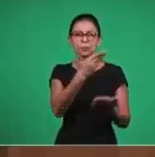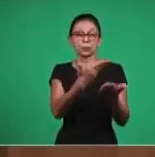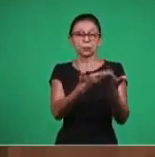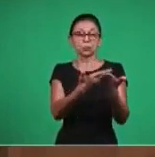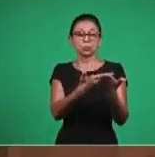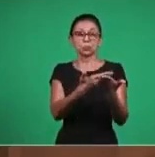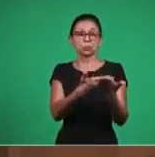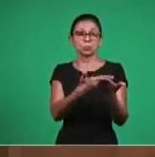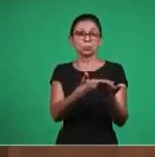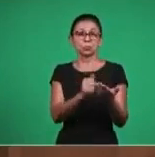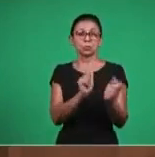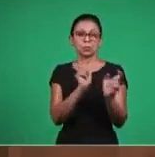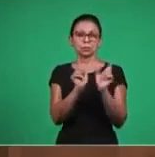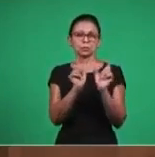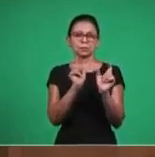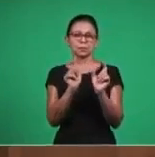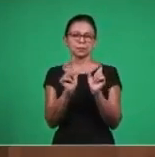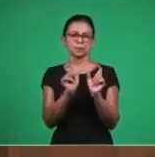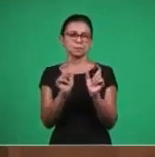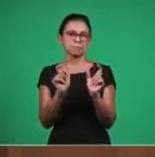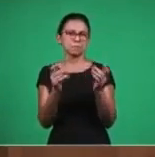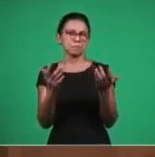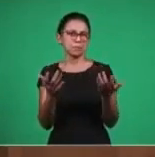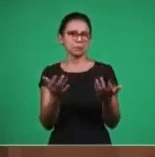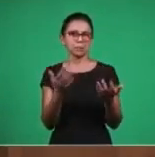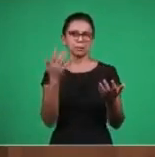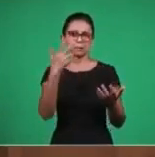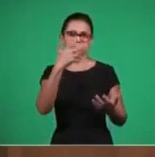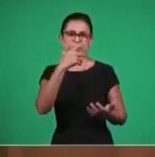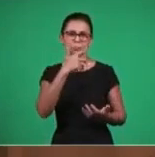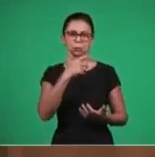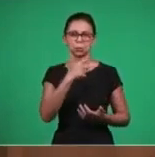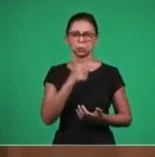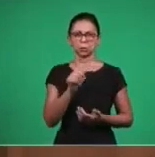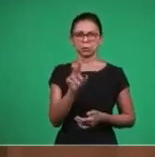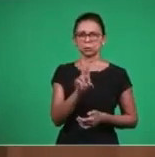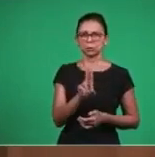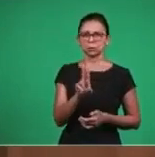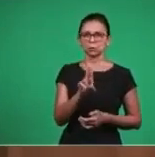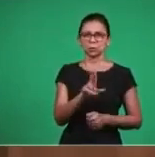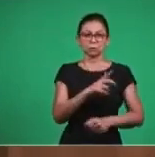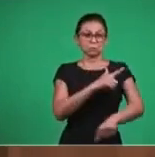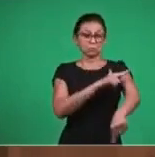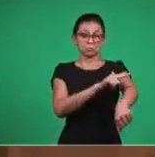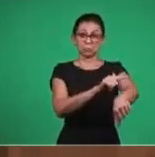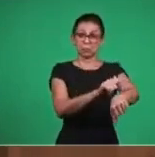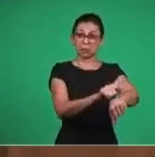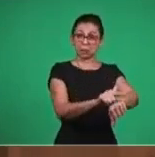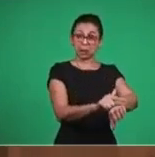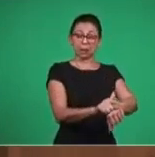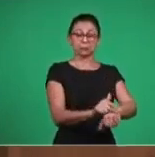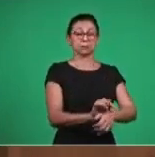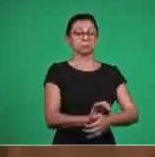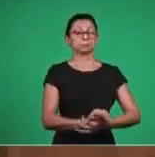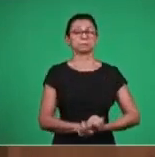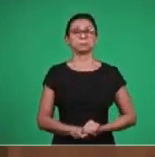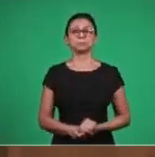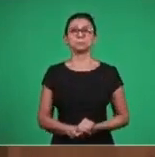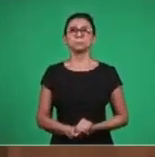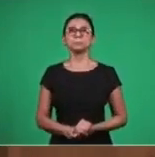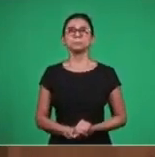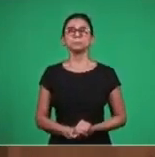even looks like he went to France to study, and I plead to you that I excuse. How polite he